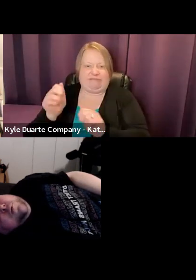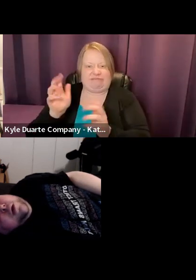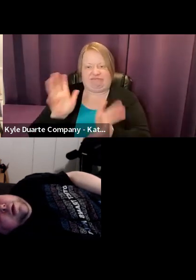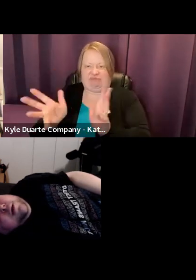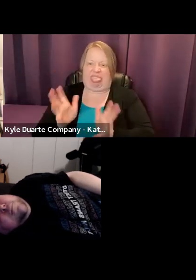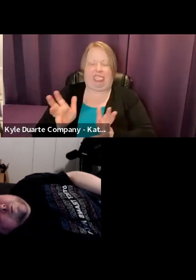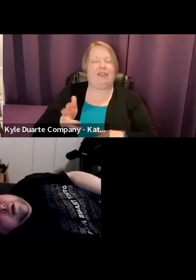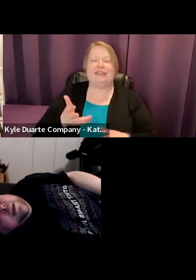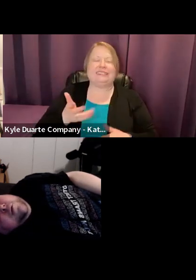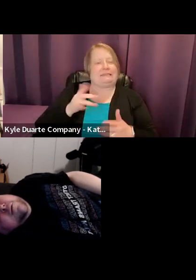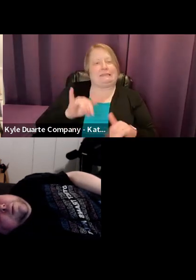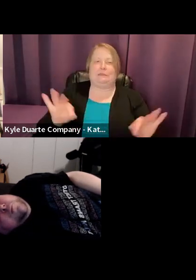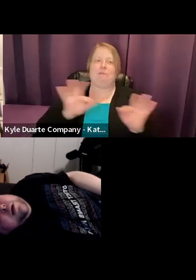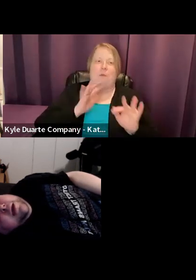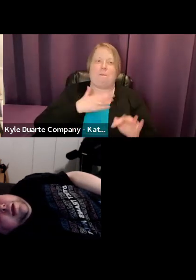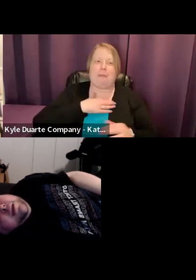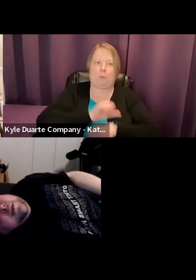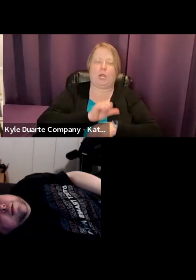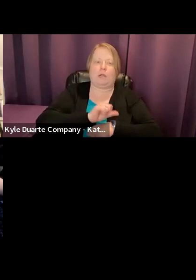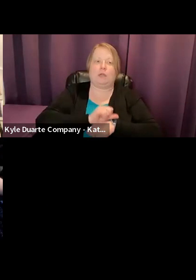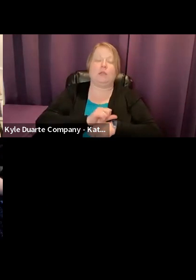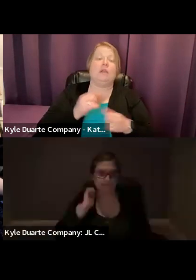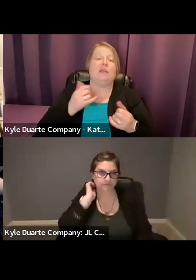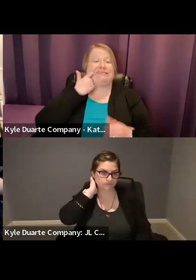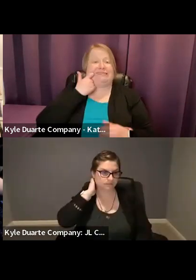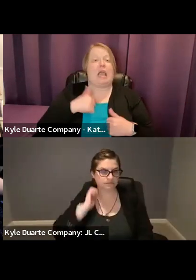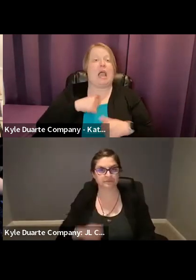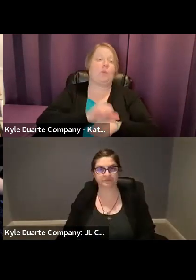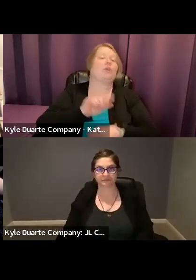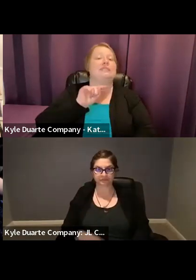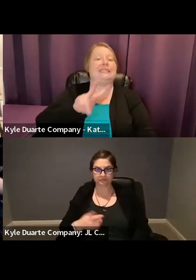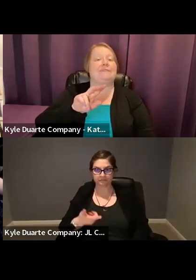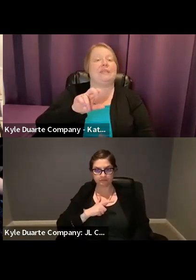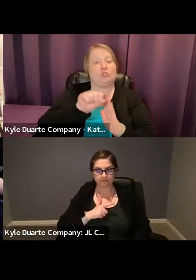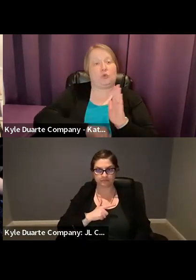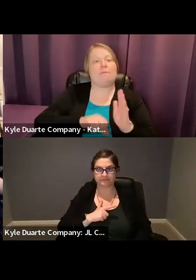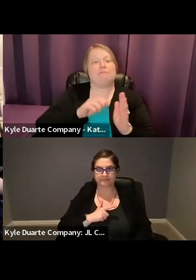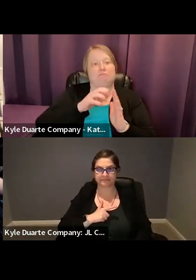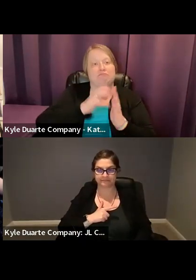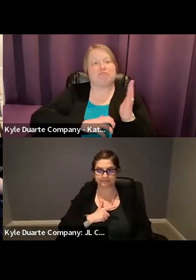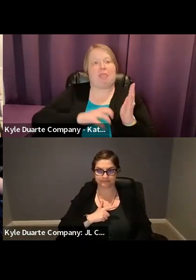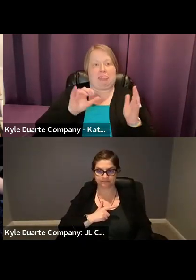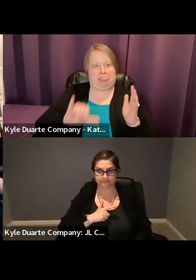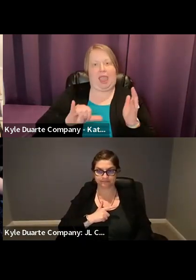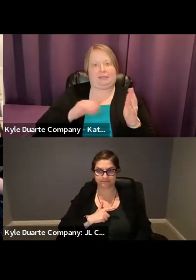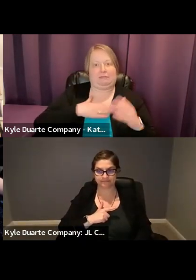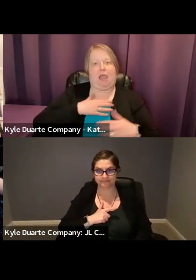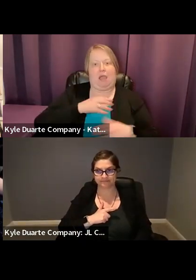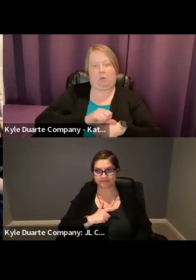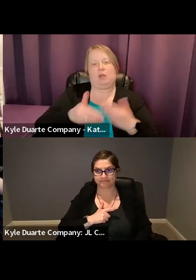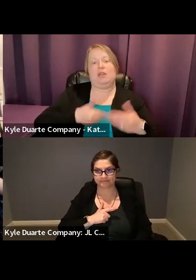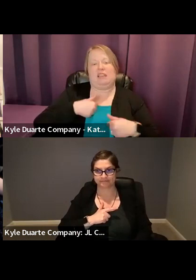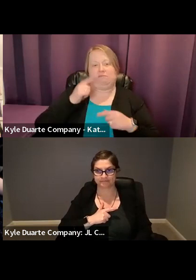do. Right now I've been working on television scripts, and that's where it's going. I've been consulting, but the next step